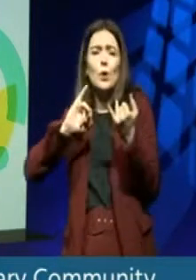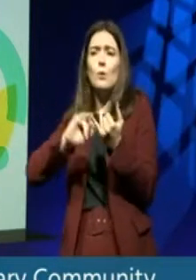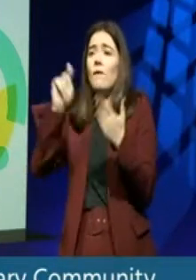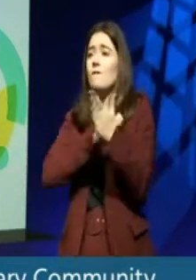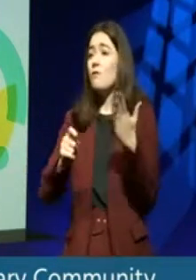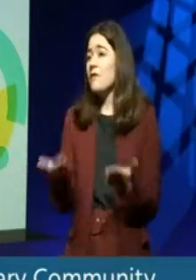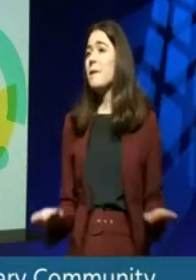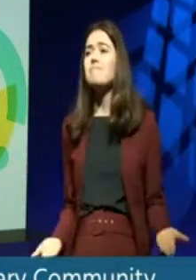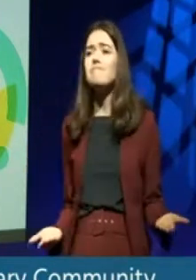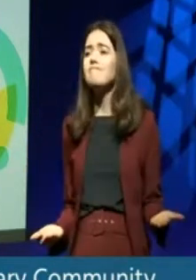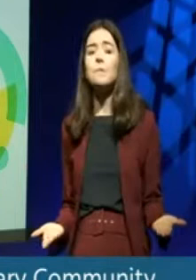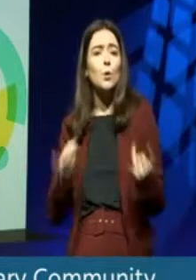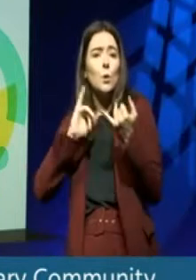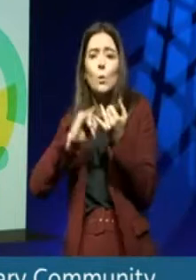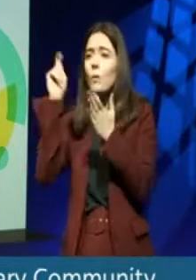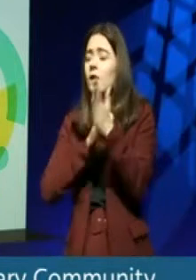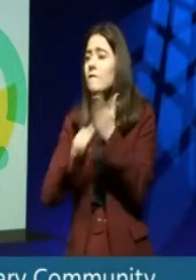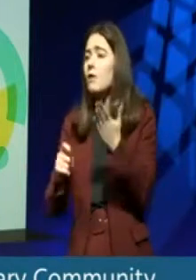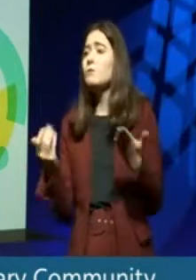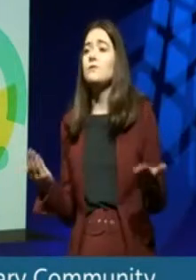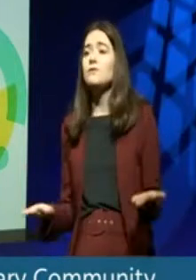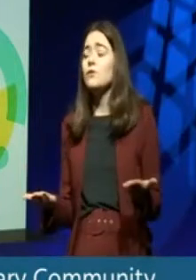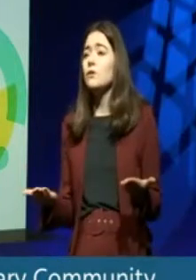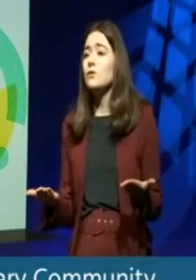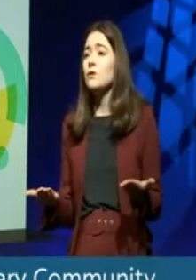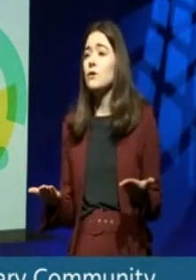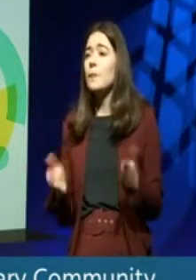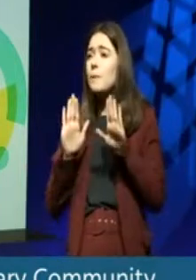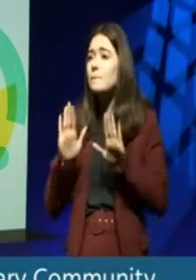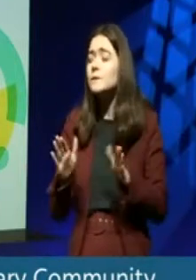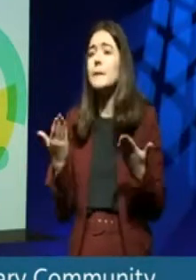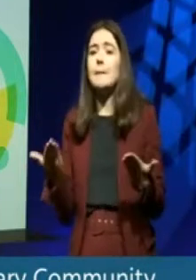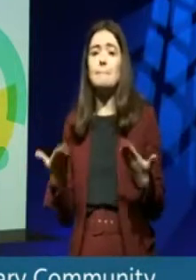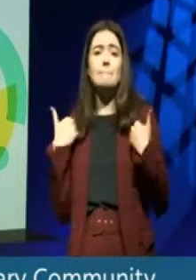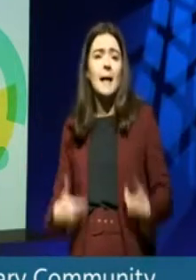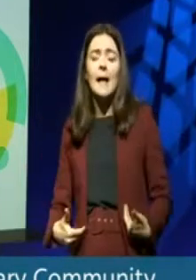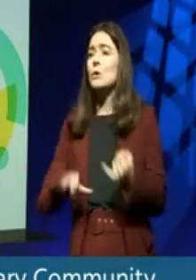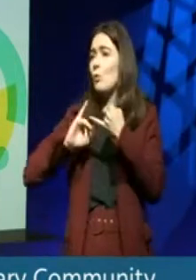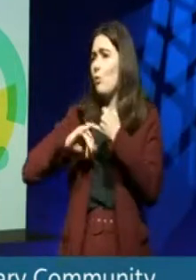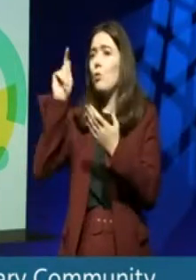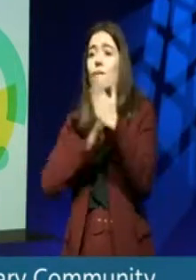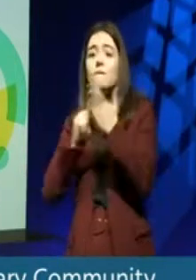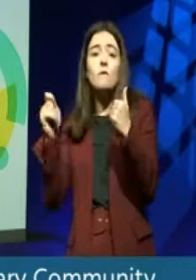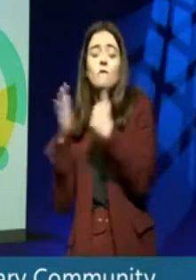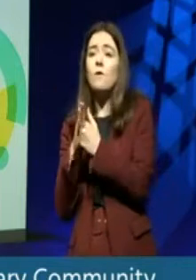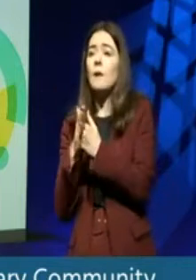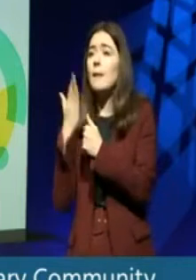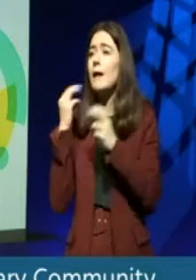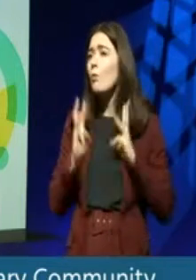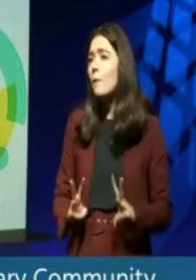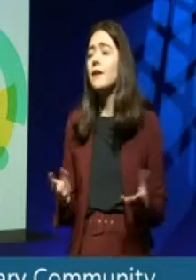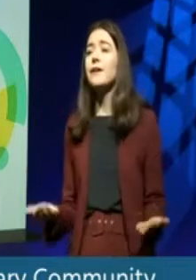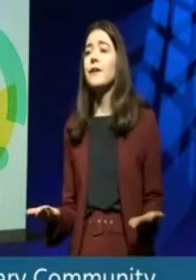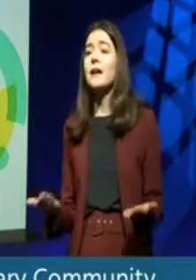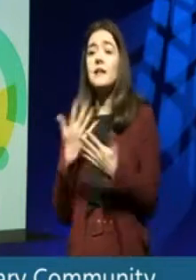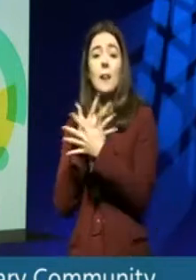travellers? You know, who's going to vote for the Muslim man? Who's going to vote for the black woman? And a lot